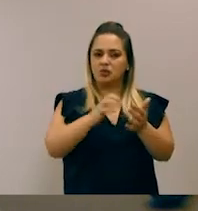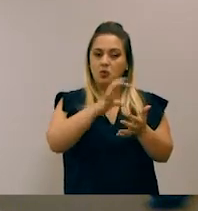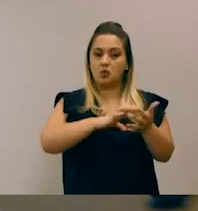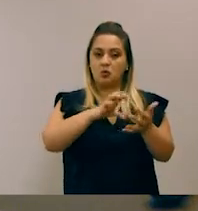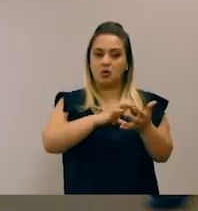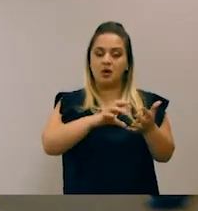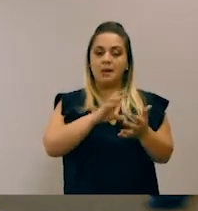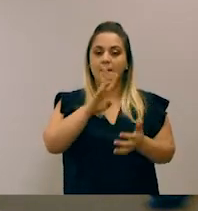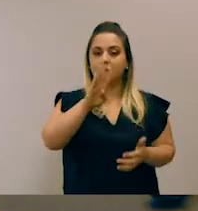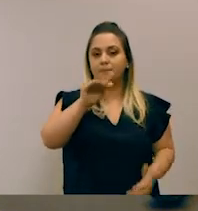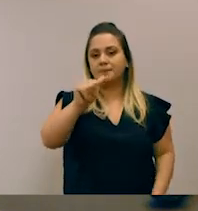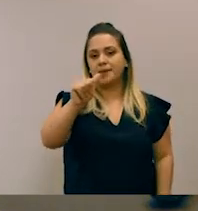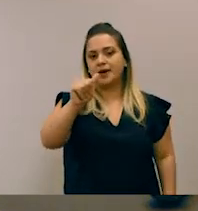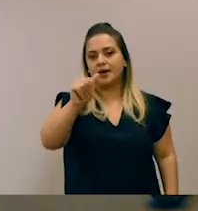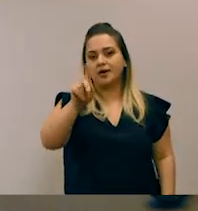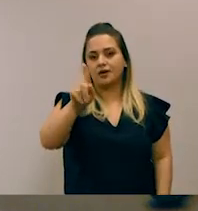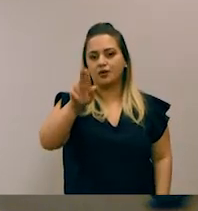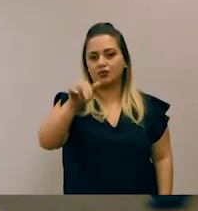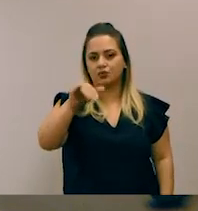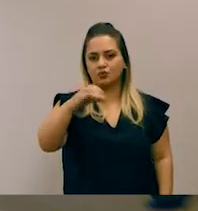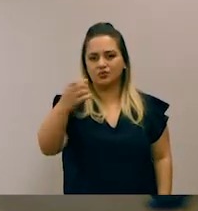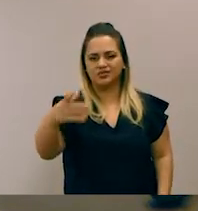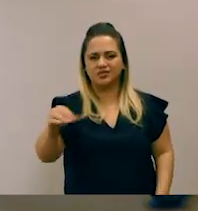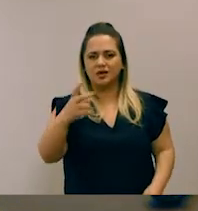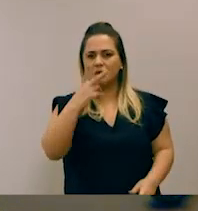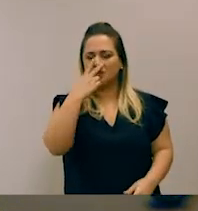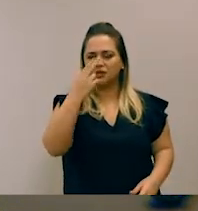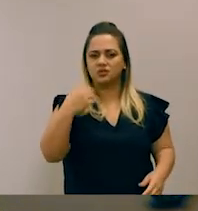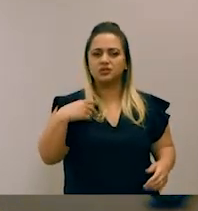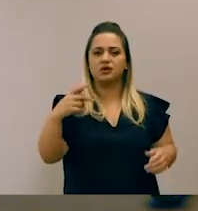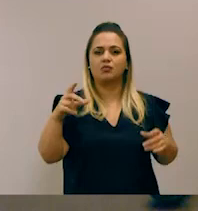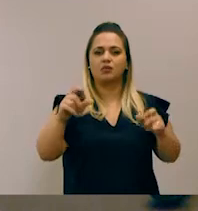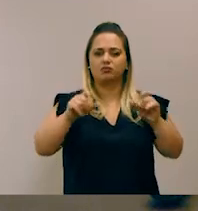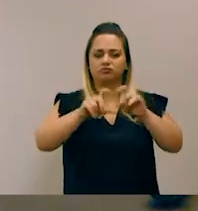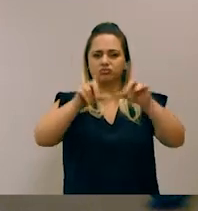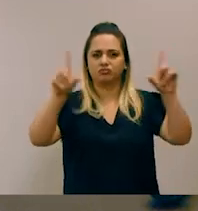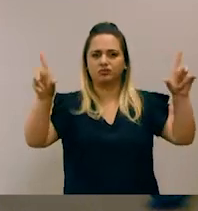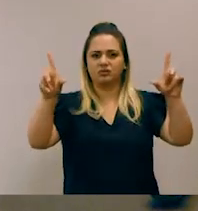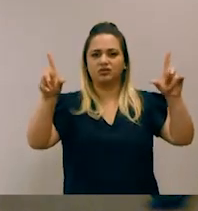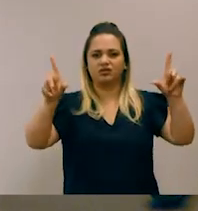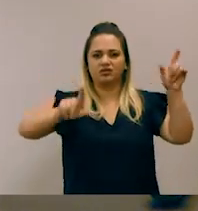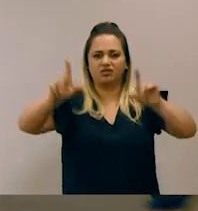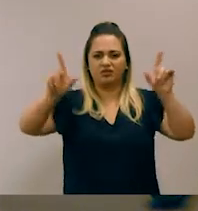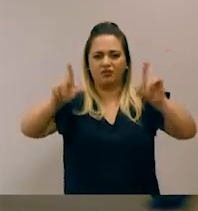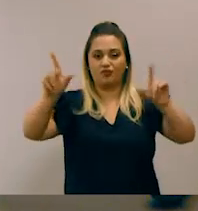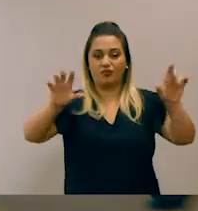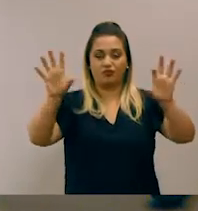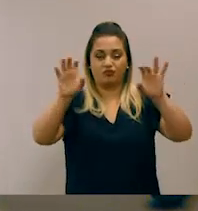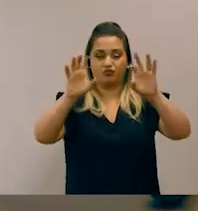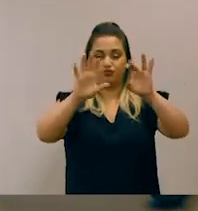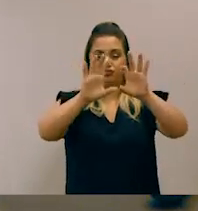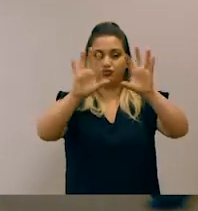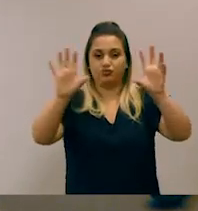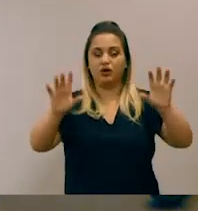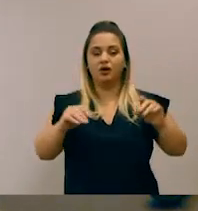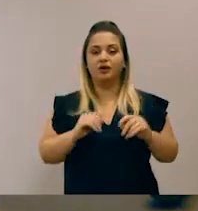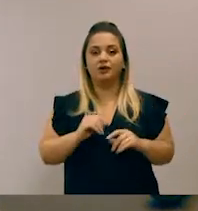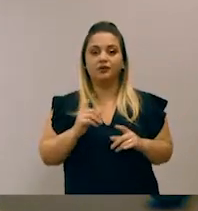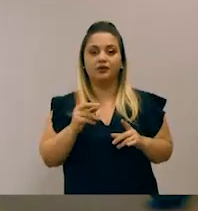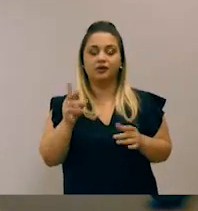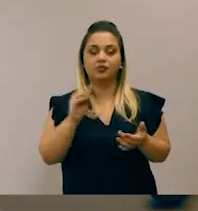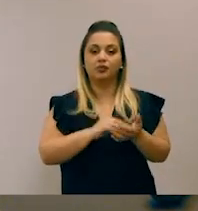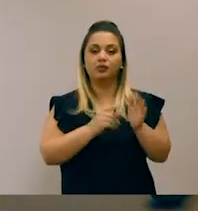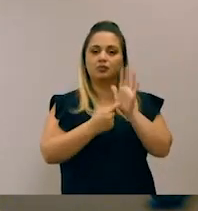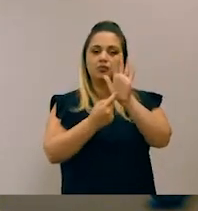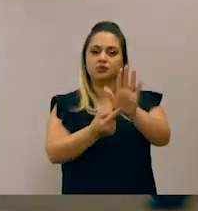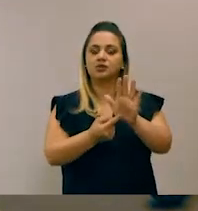realize, we couldn't notice that the image was changed. So the noise was like a TV